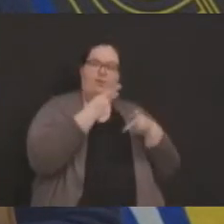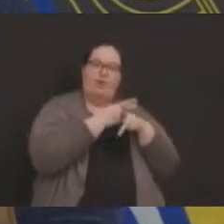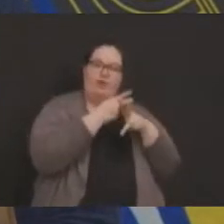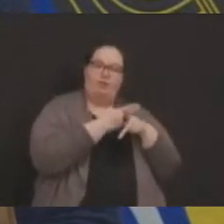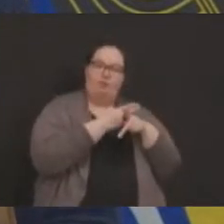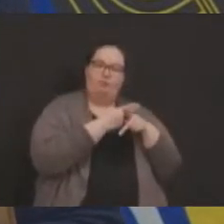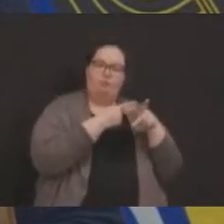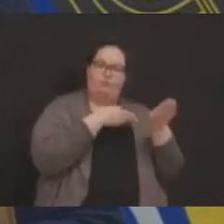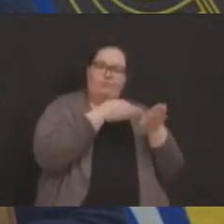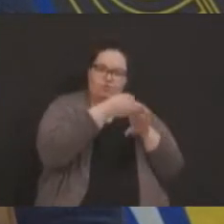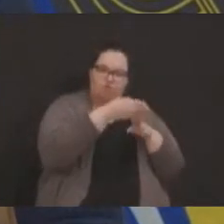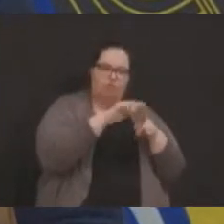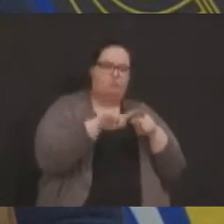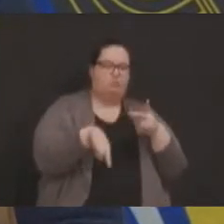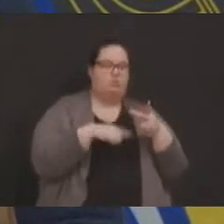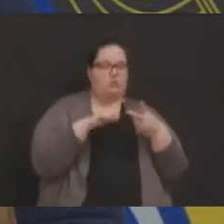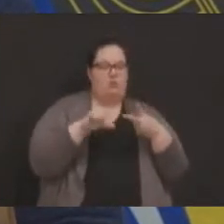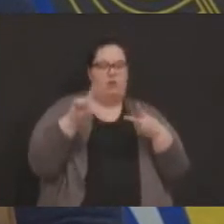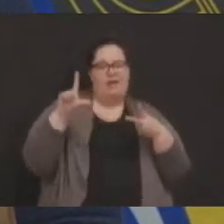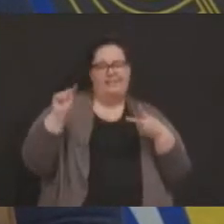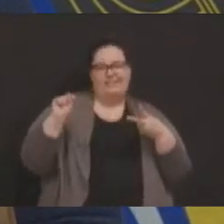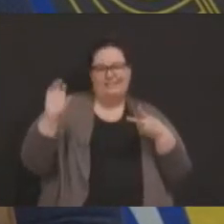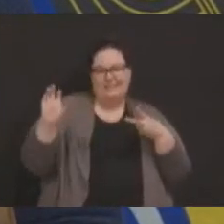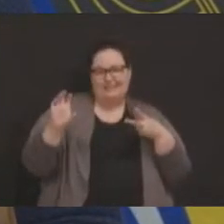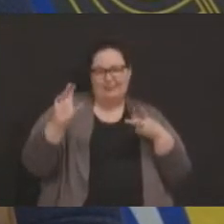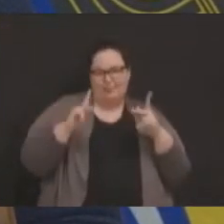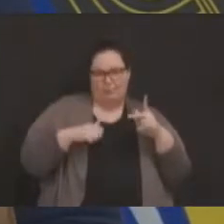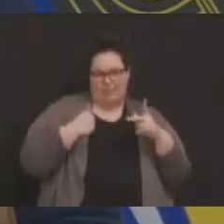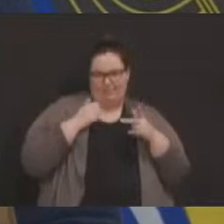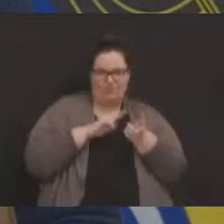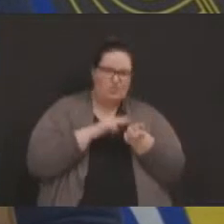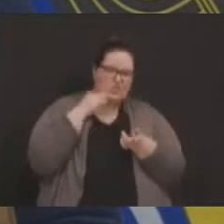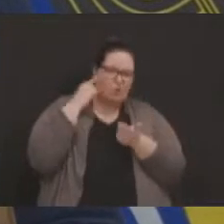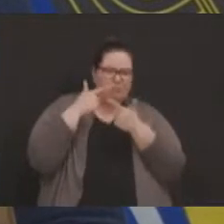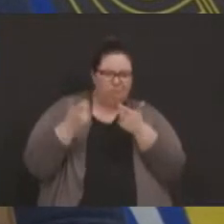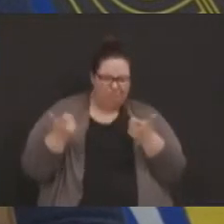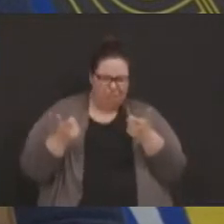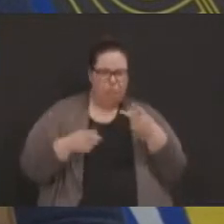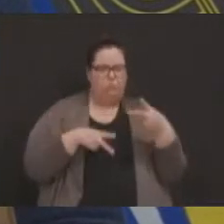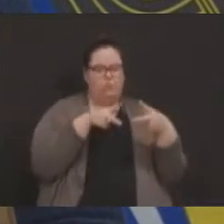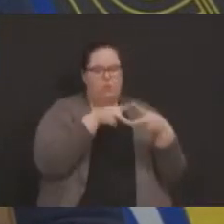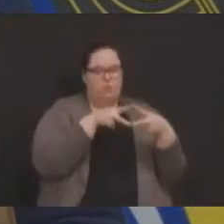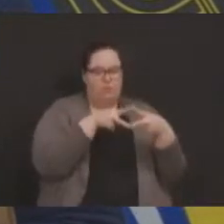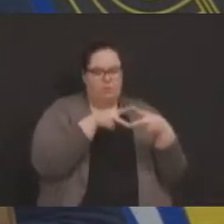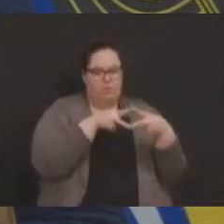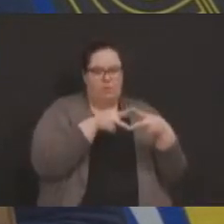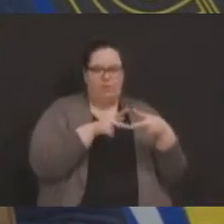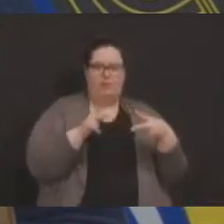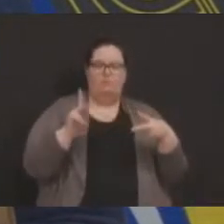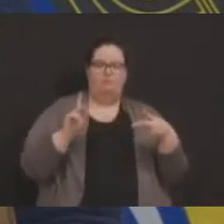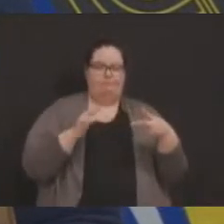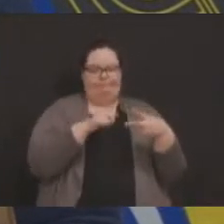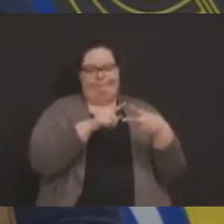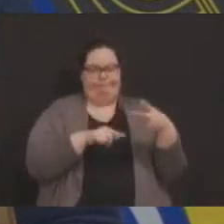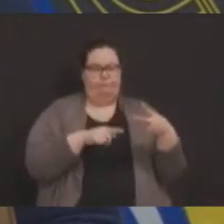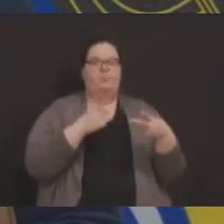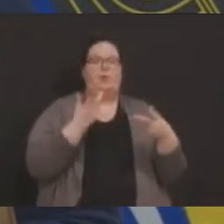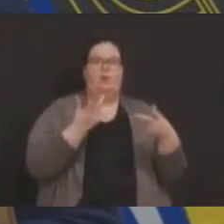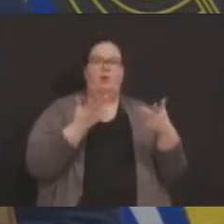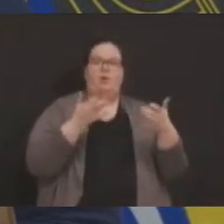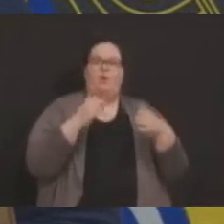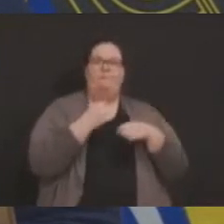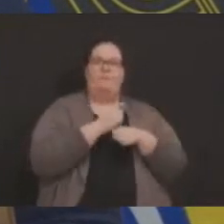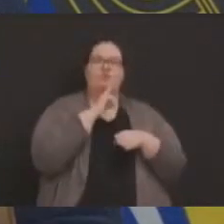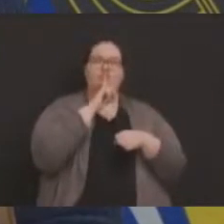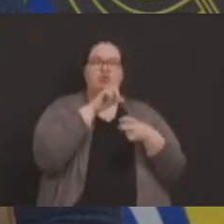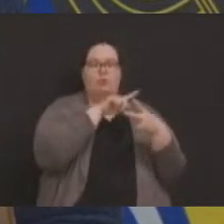so we want to ensure that we get them vaccinated as soon as possible. We know that we